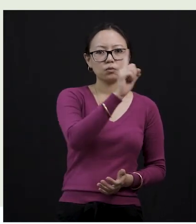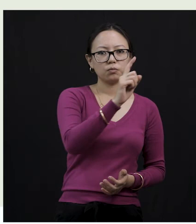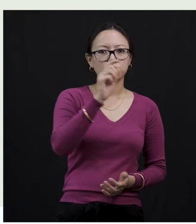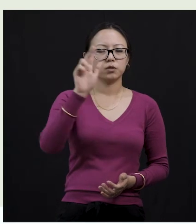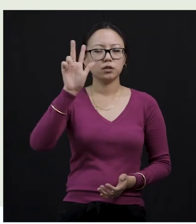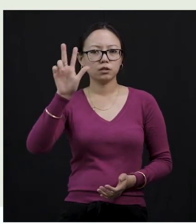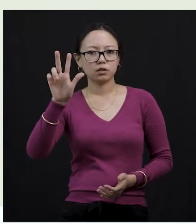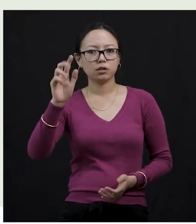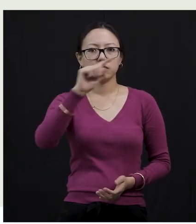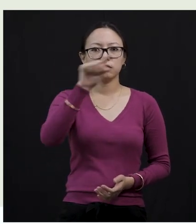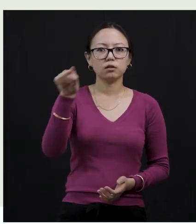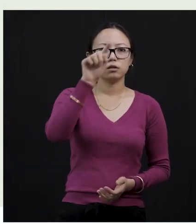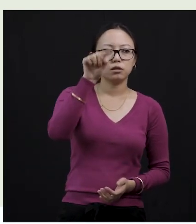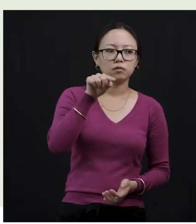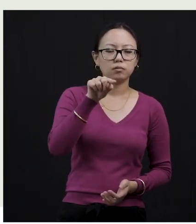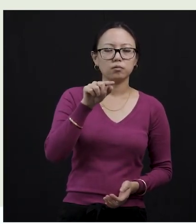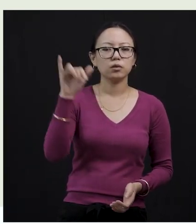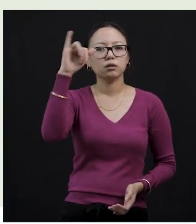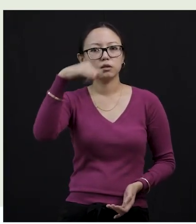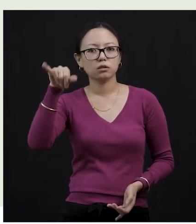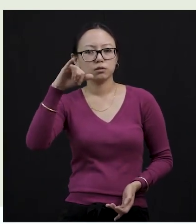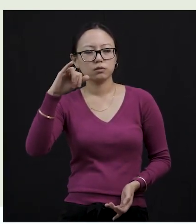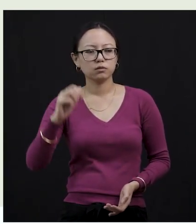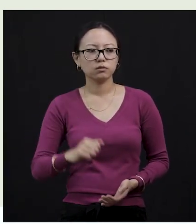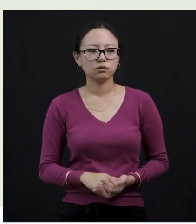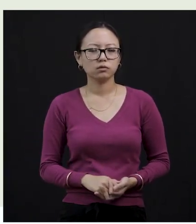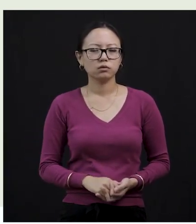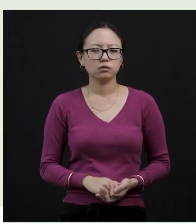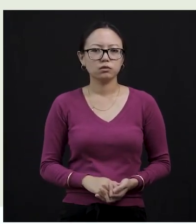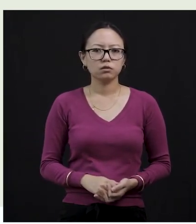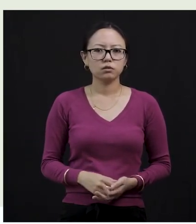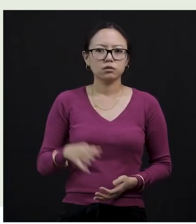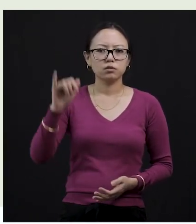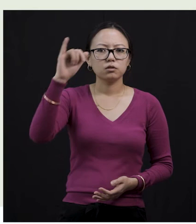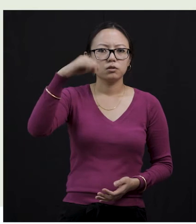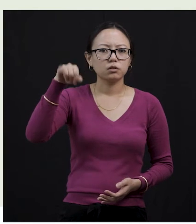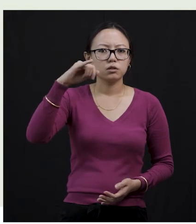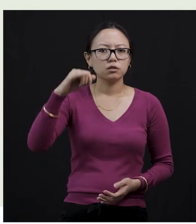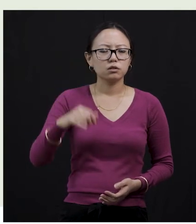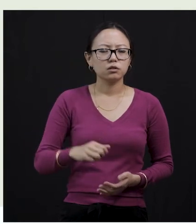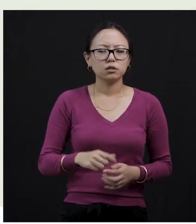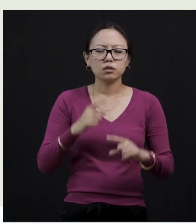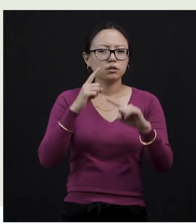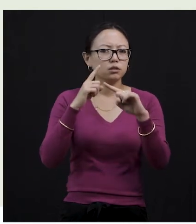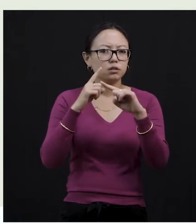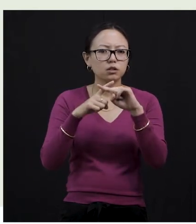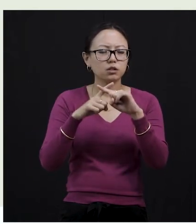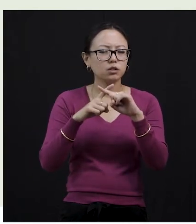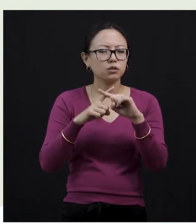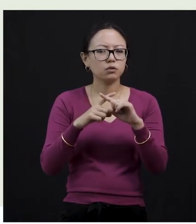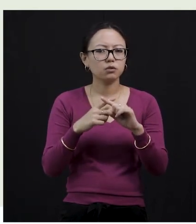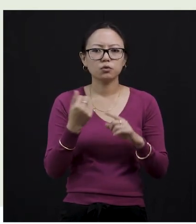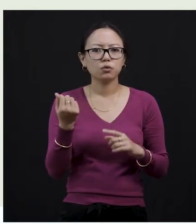18 divided with 6. So, when you divide 6 with 18, how much you'll get? In how many